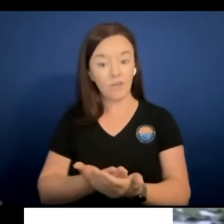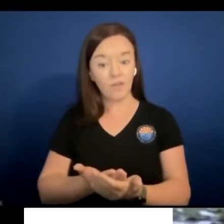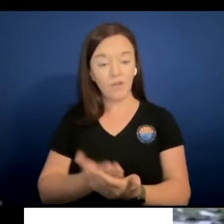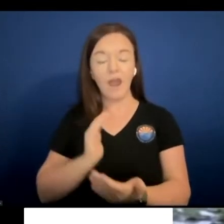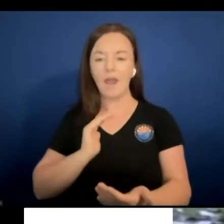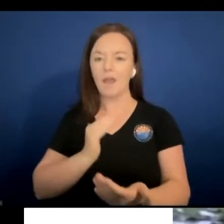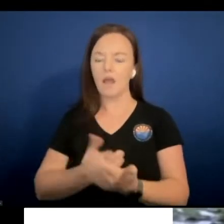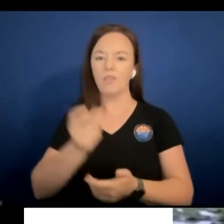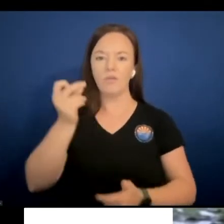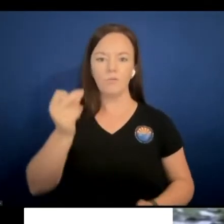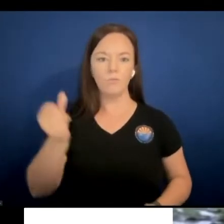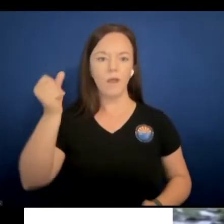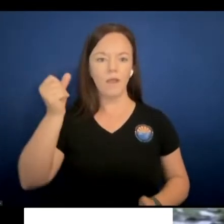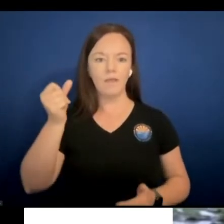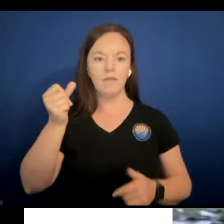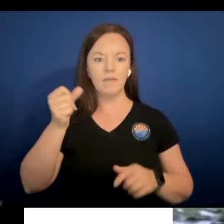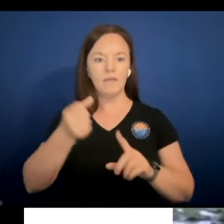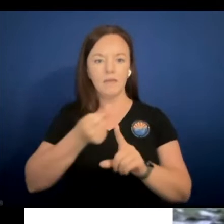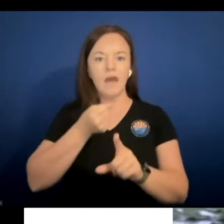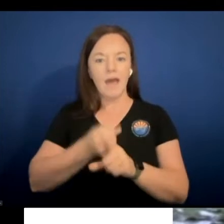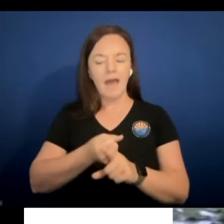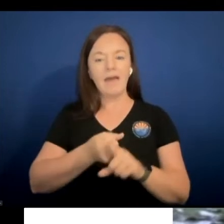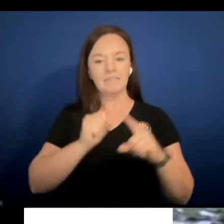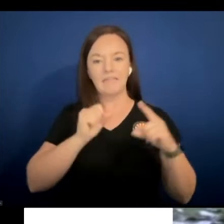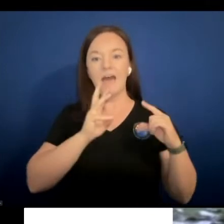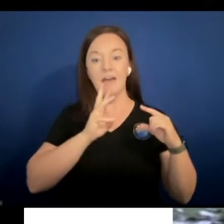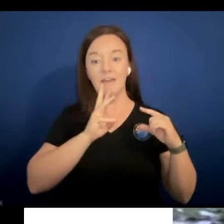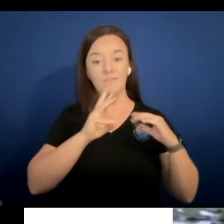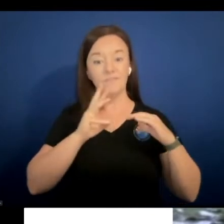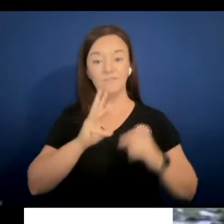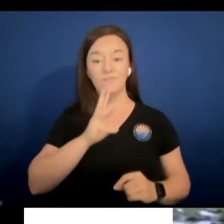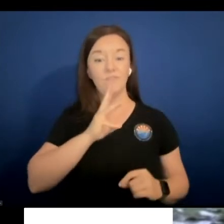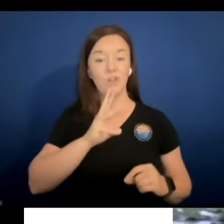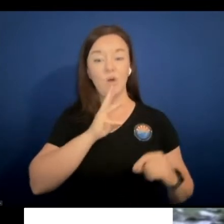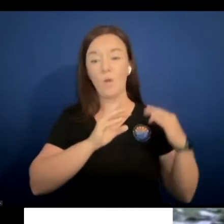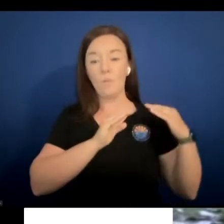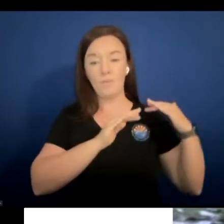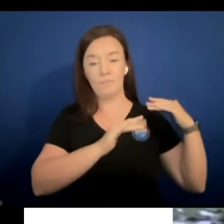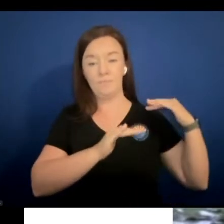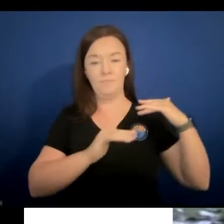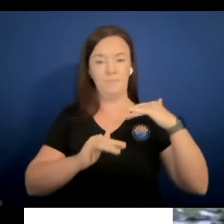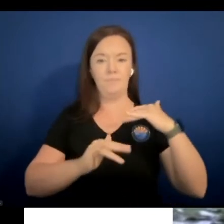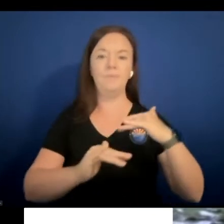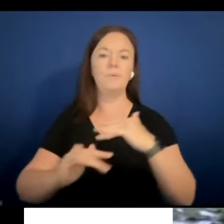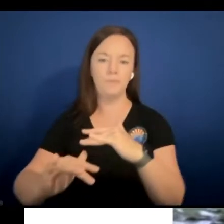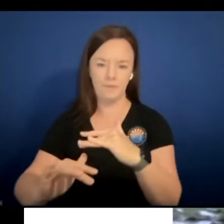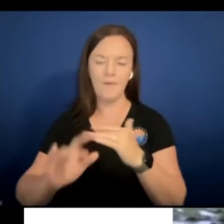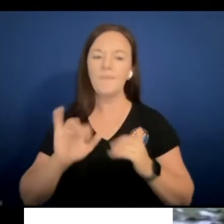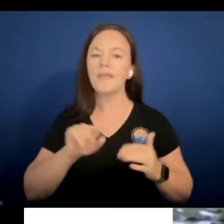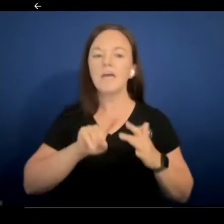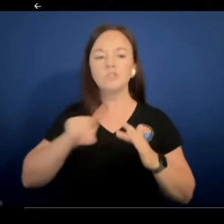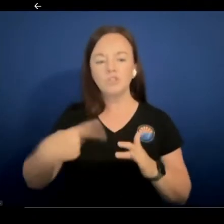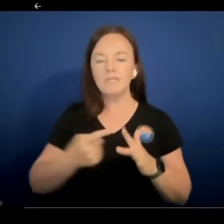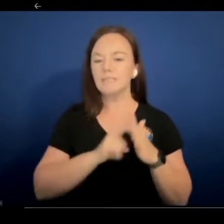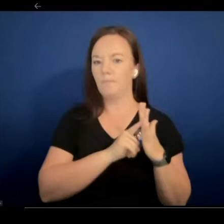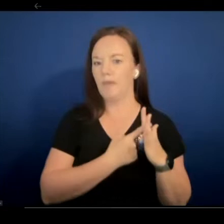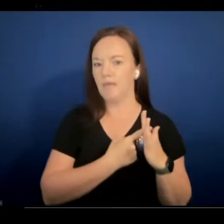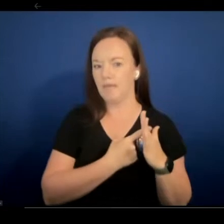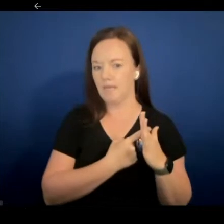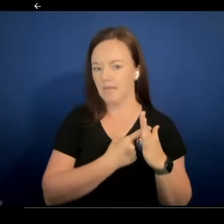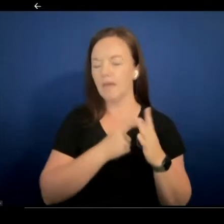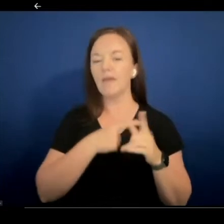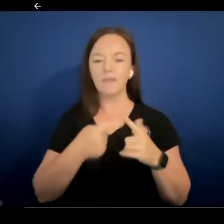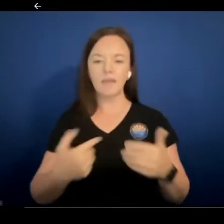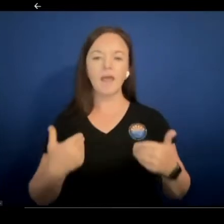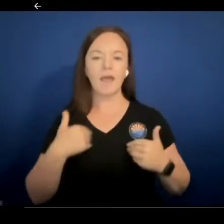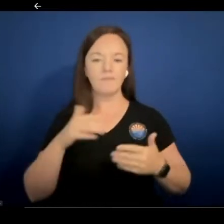right as the flow began to come out of the canyon. And so this is the beginning picture, and I also have a